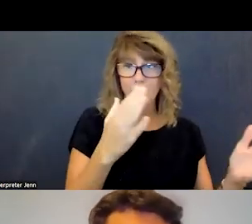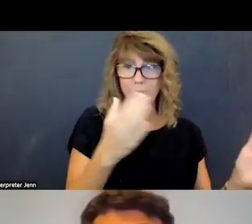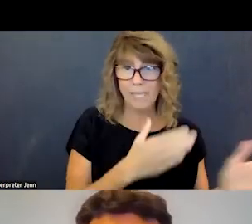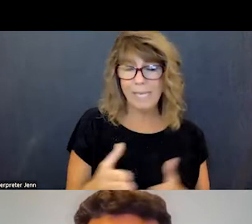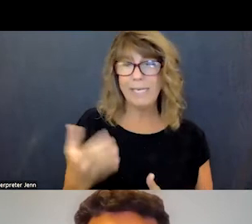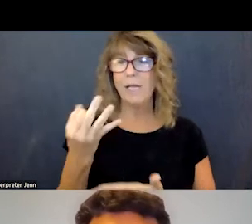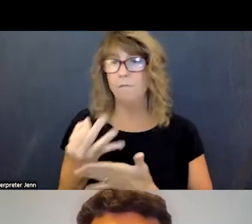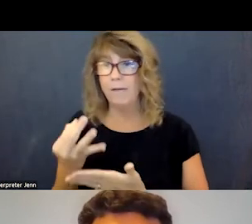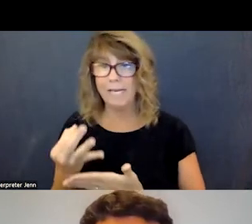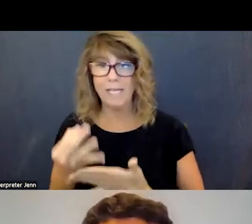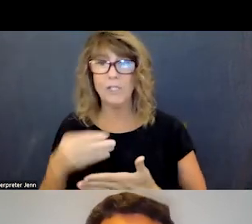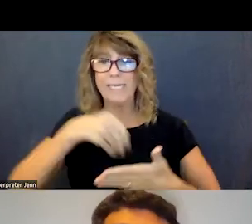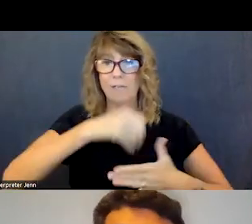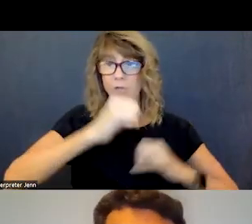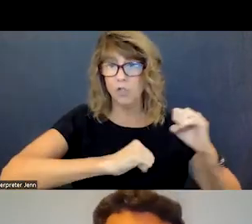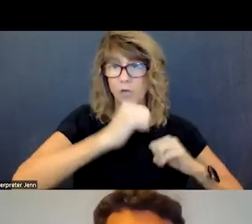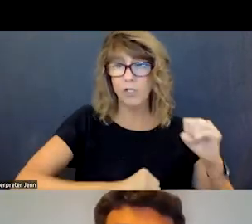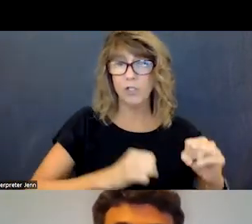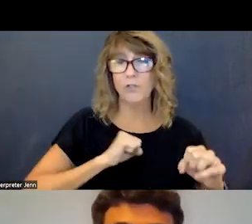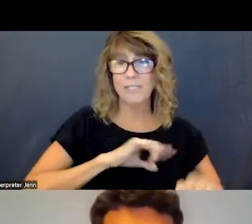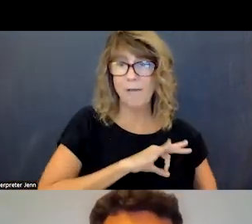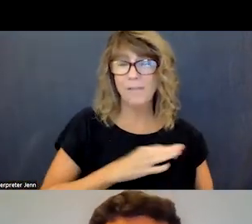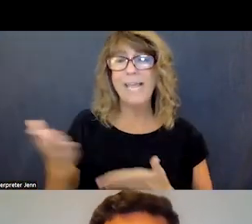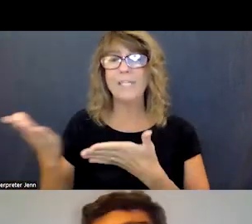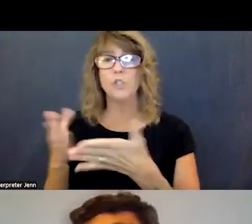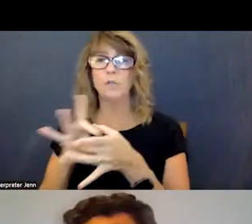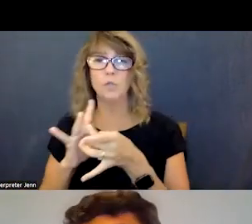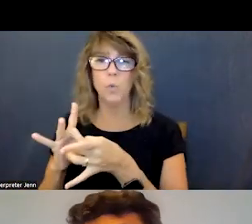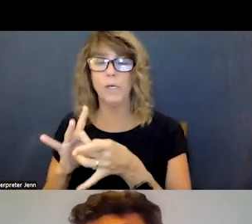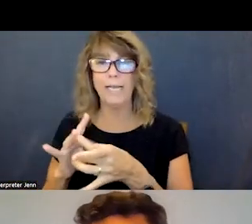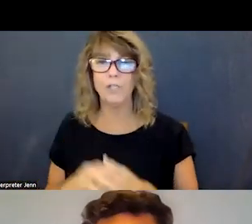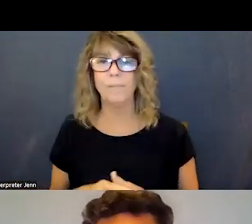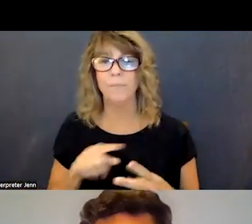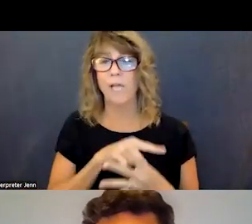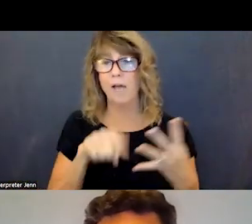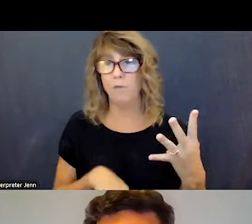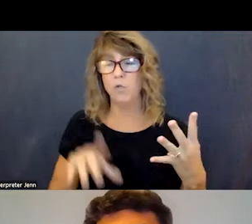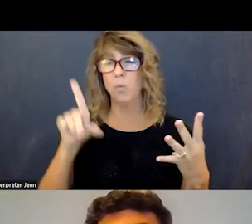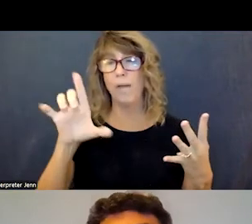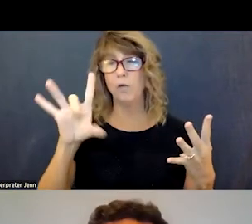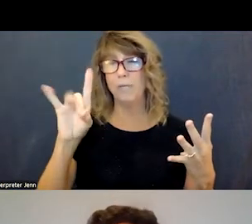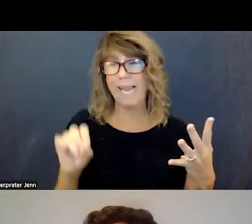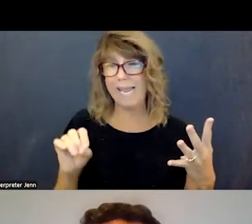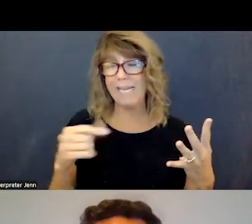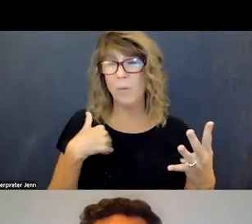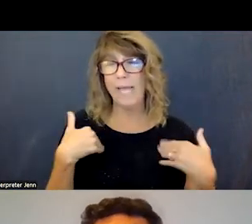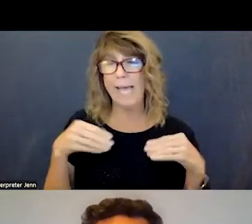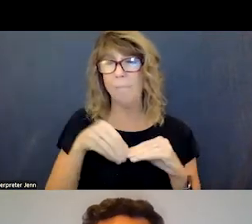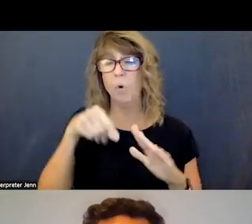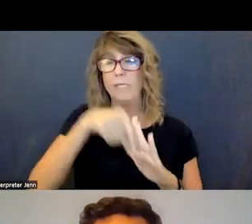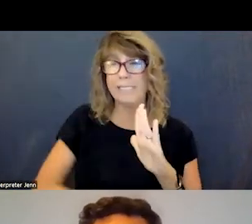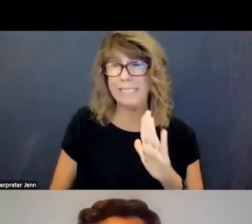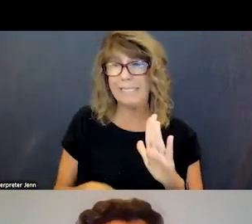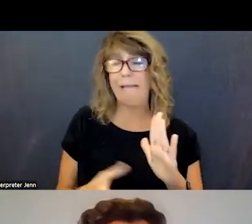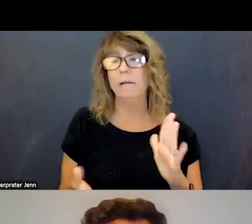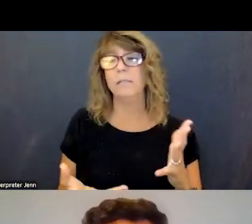infrastructure, which also included staffing, and service coordination. Of those 180, we did more detailed,